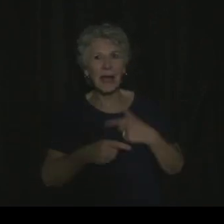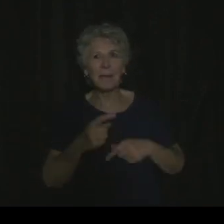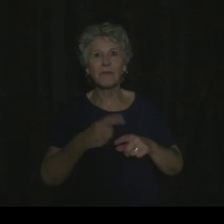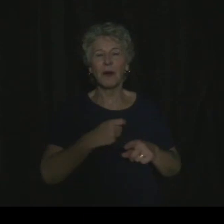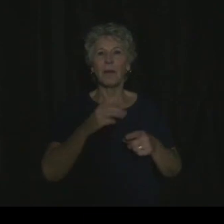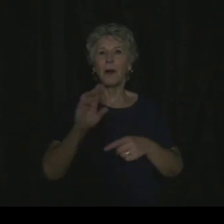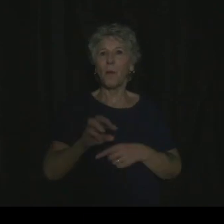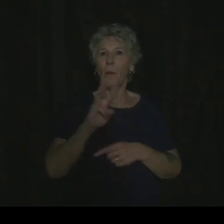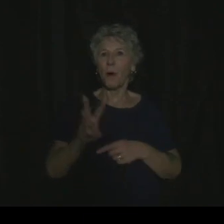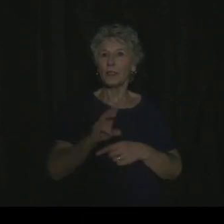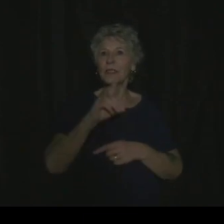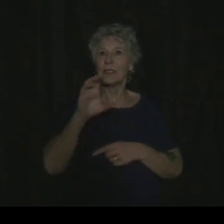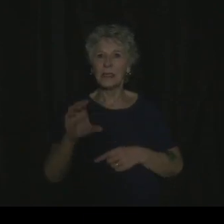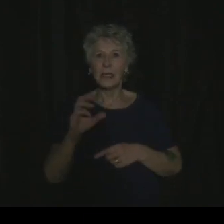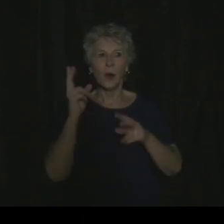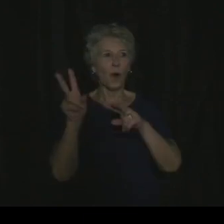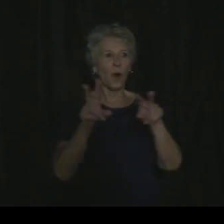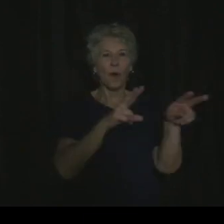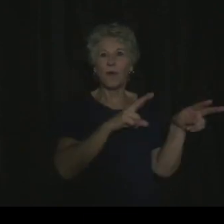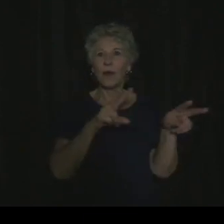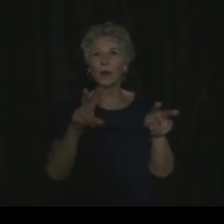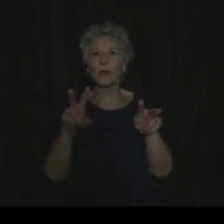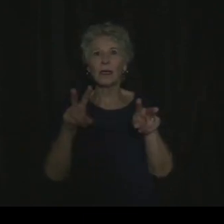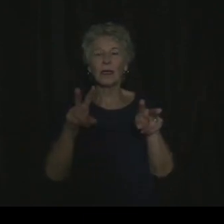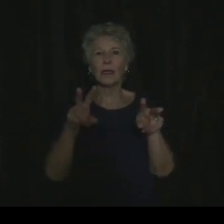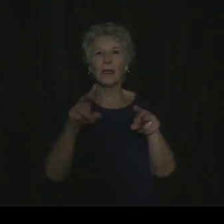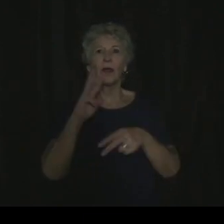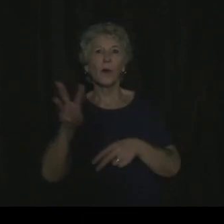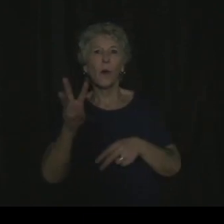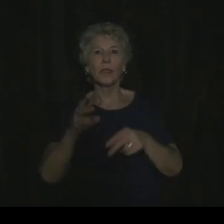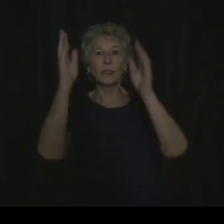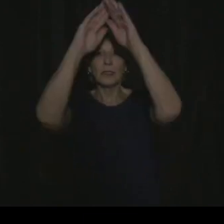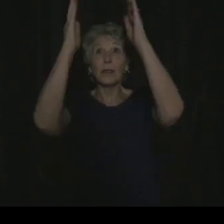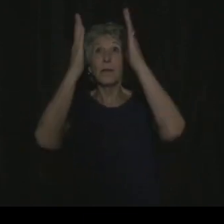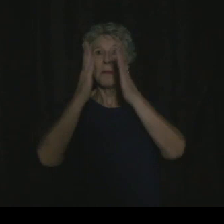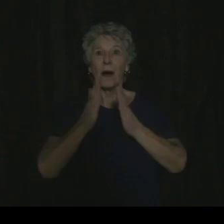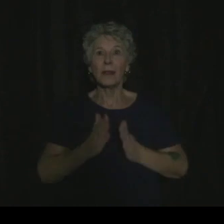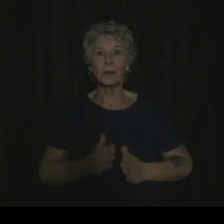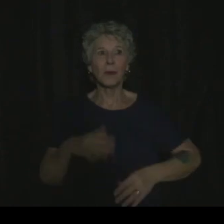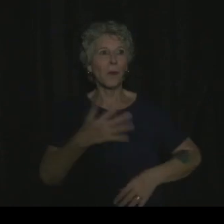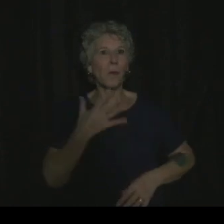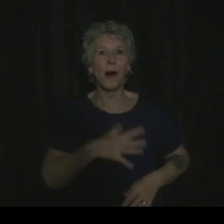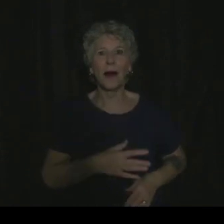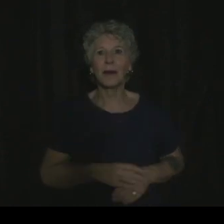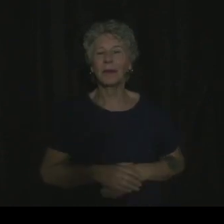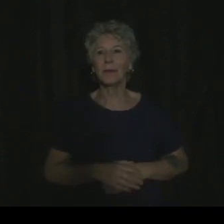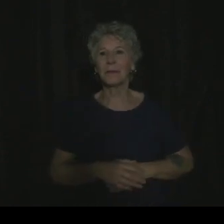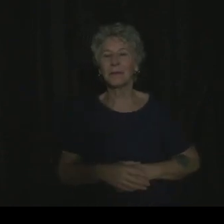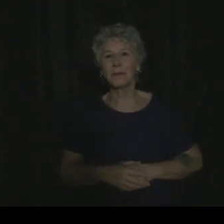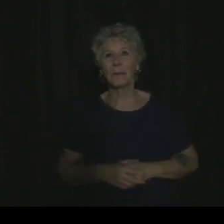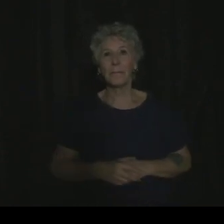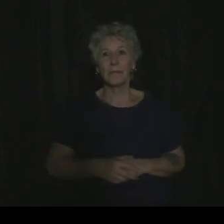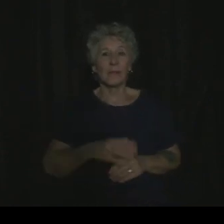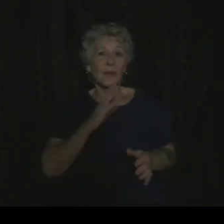Mall, overlooking the monument and the whole mall there. And